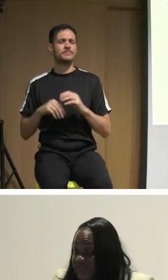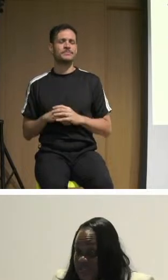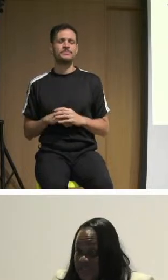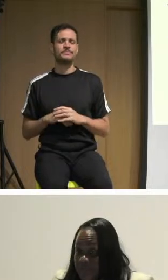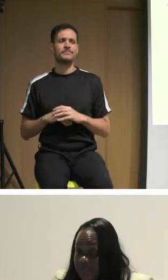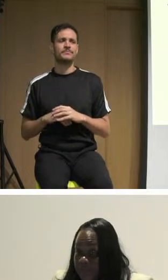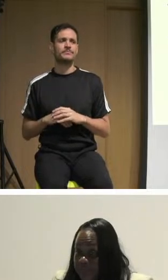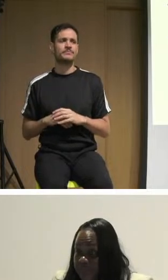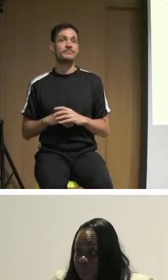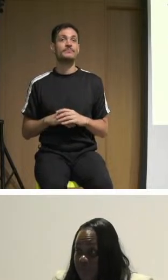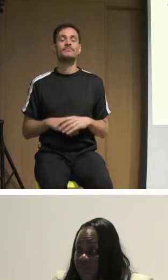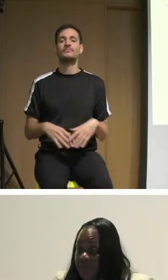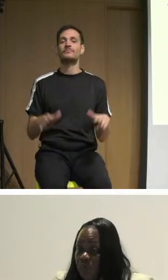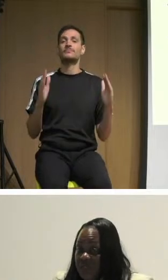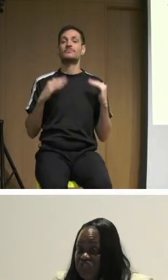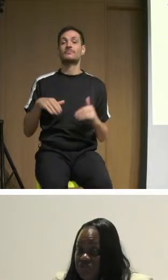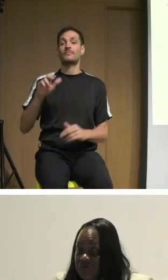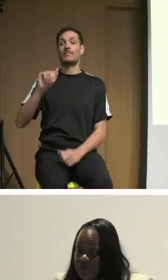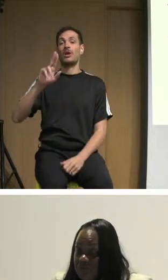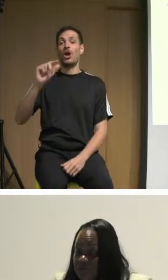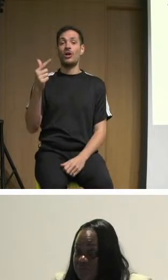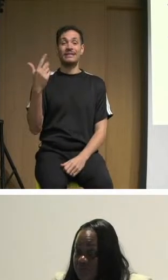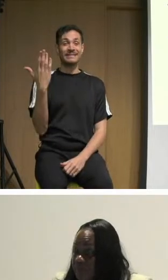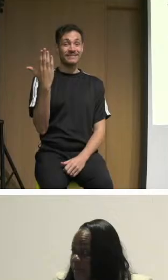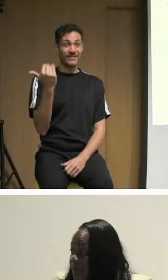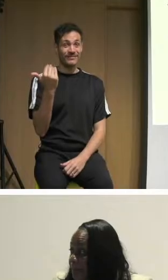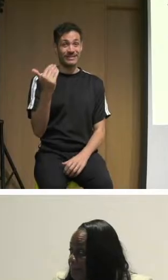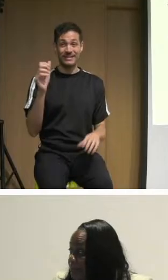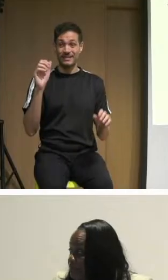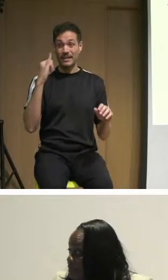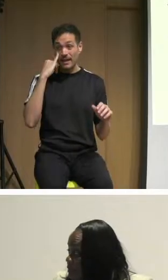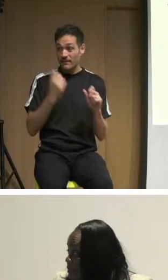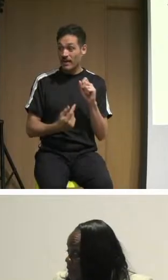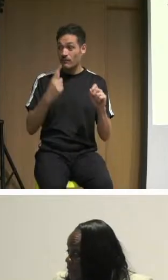August 15th, if everyone could share their written feedback.